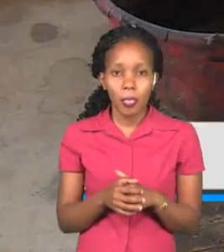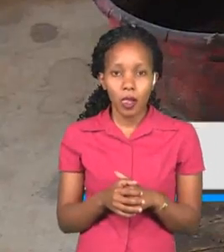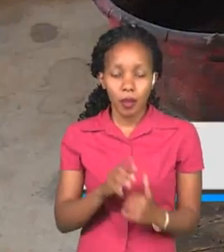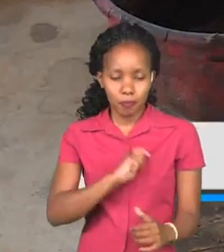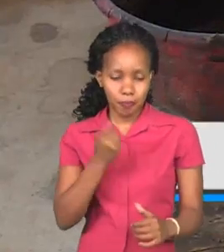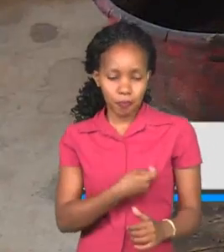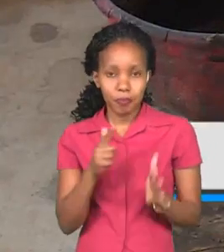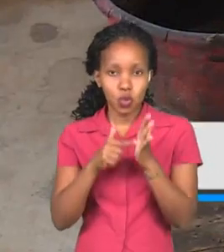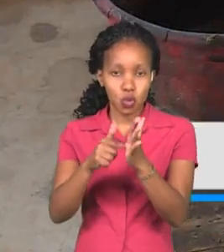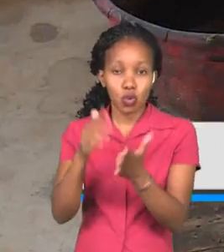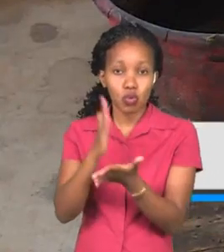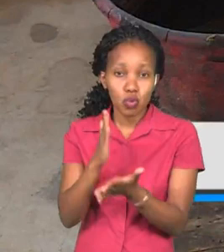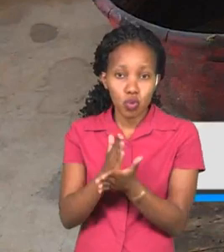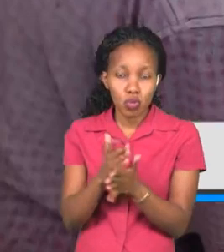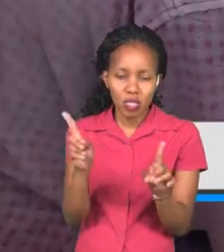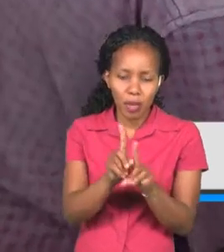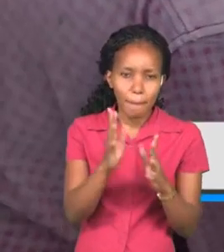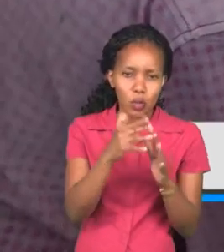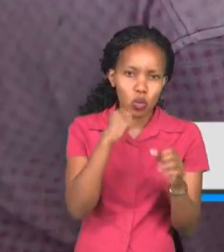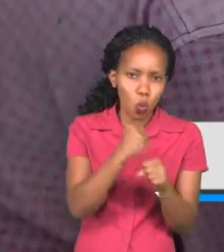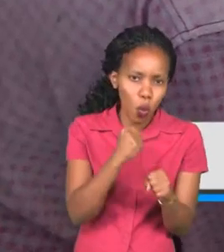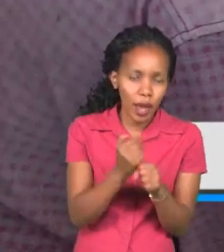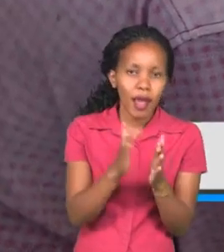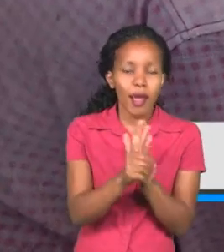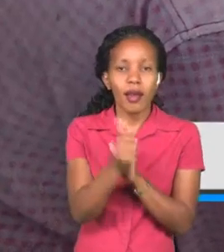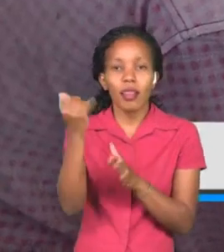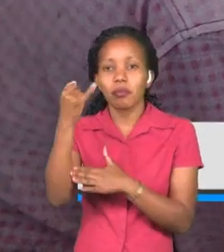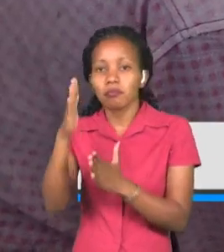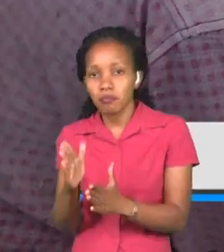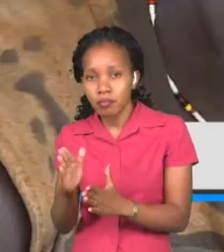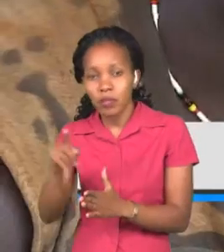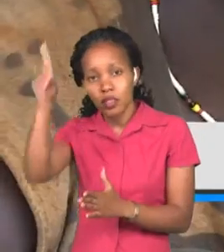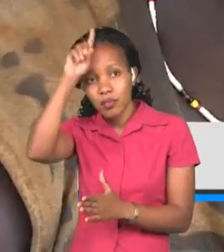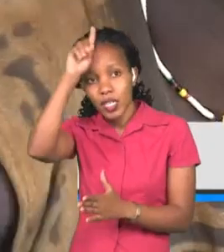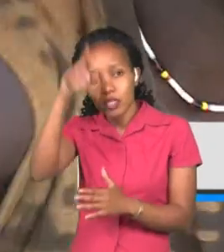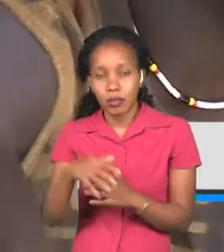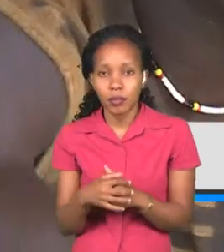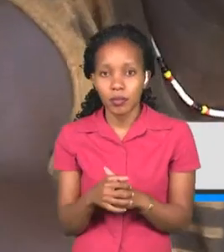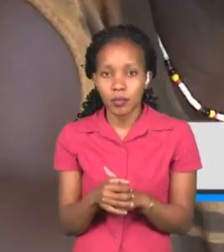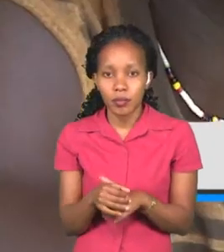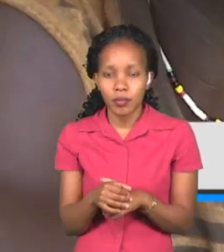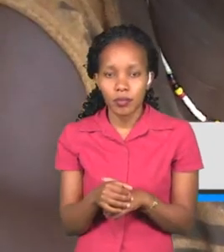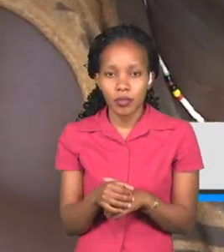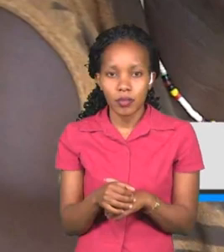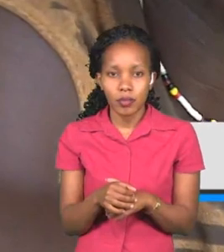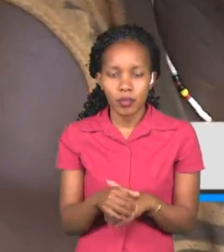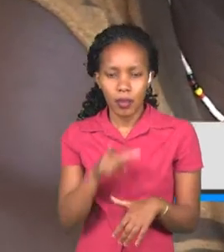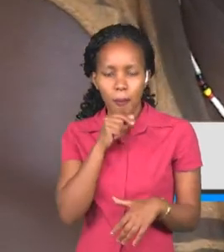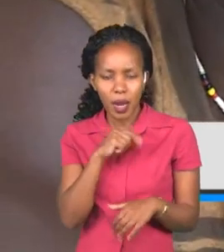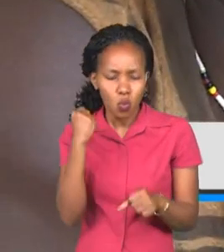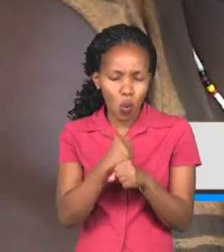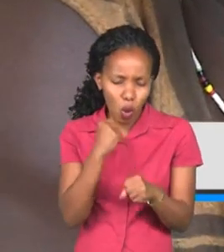it, with a definite similarity between his works and those of the artists of Fakaha. In Fakaha, here we